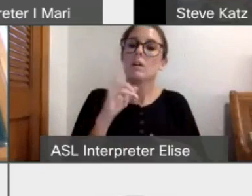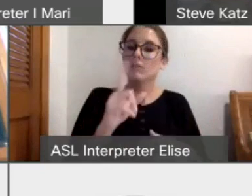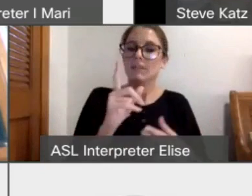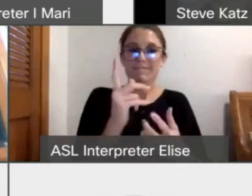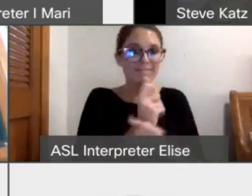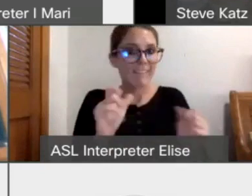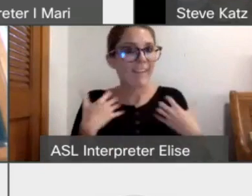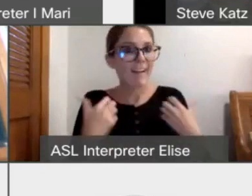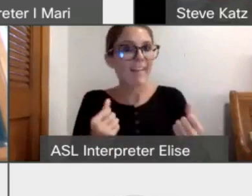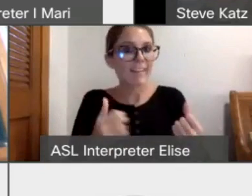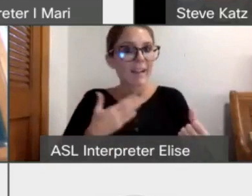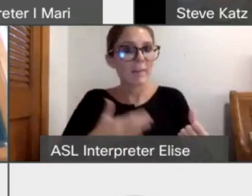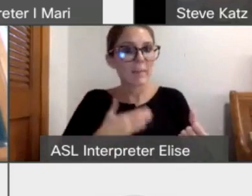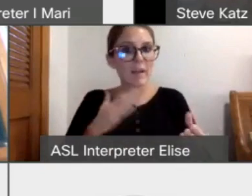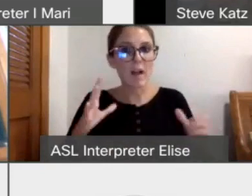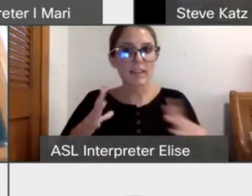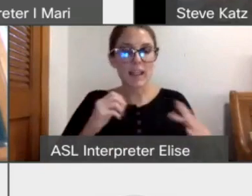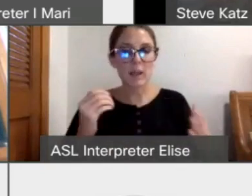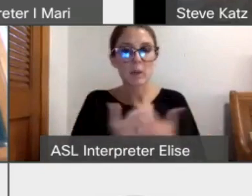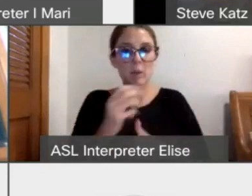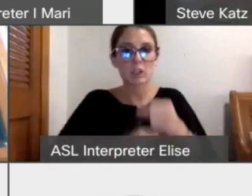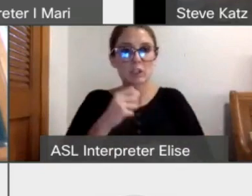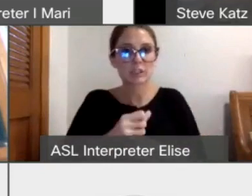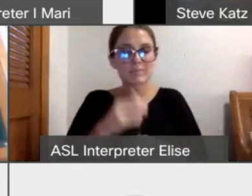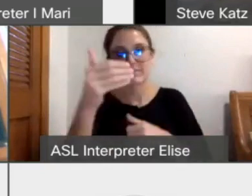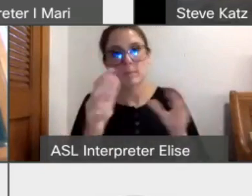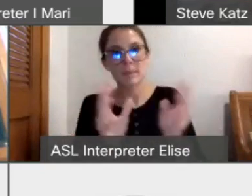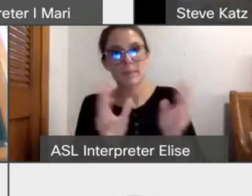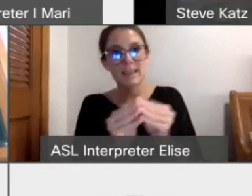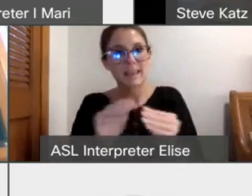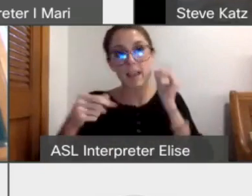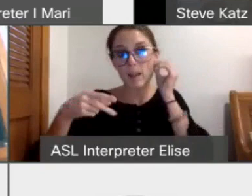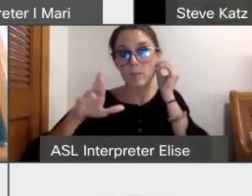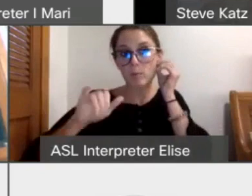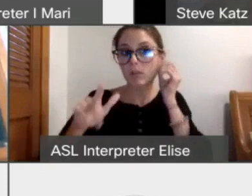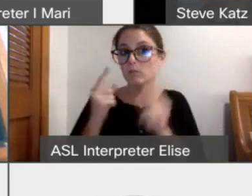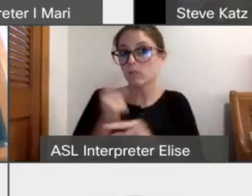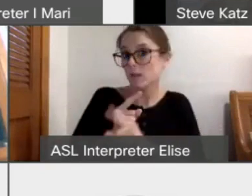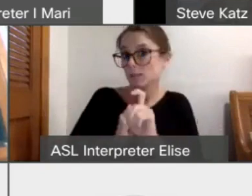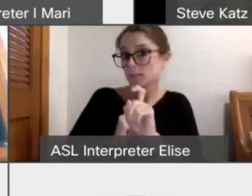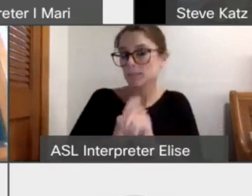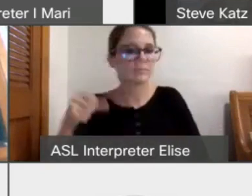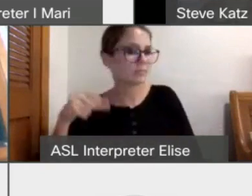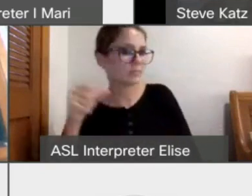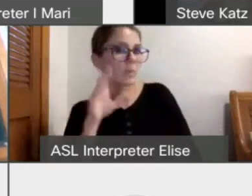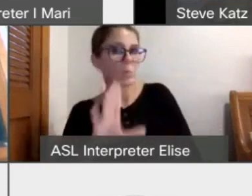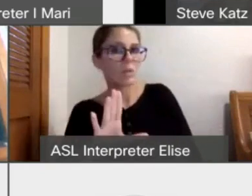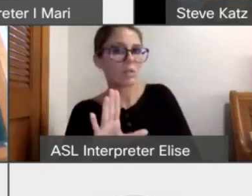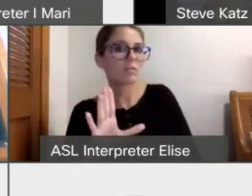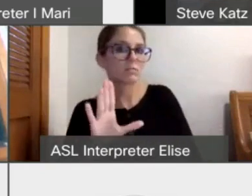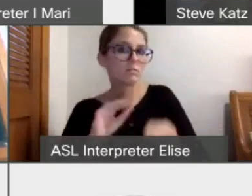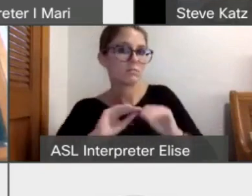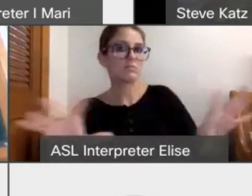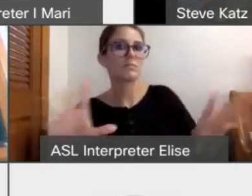happy holidays and New Year's. I believe we will be convening again in April. Is that right, Greg? Yeah, that's correct. We'll get a date